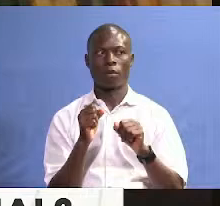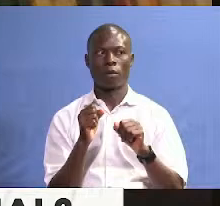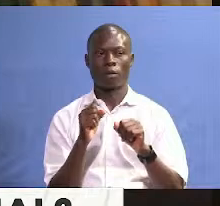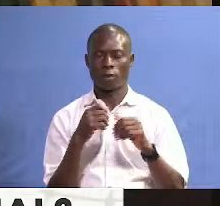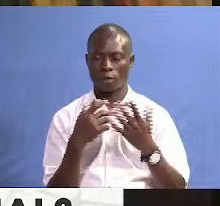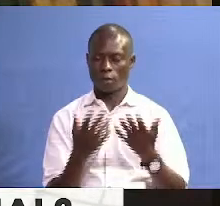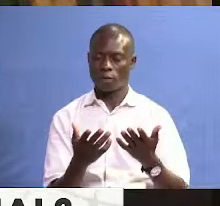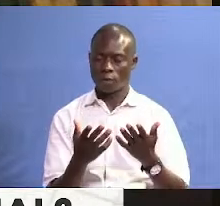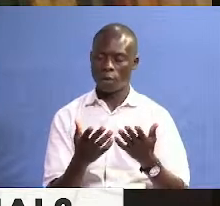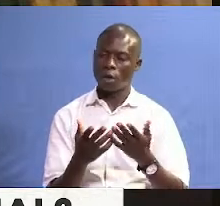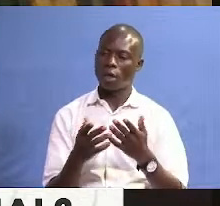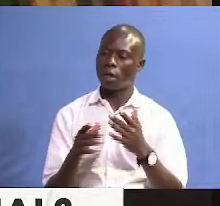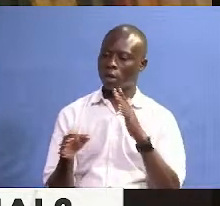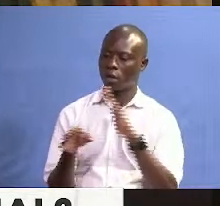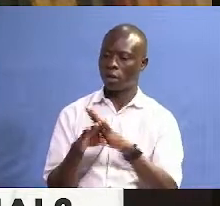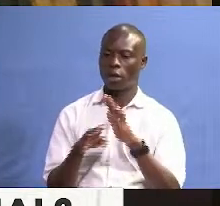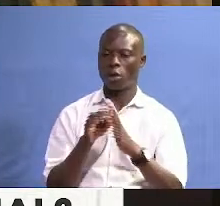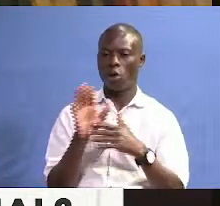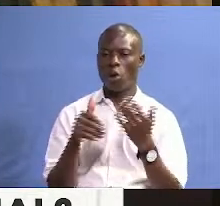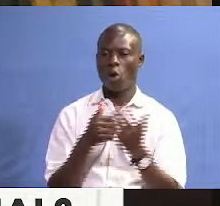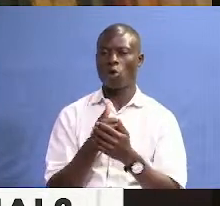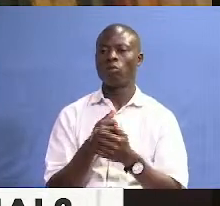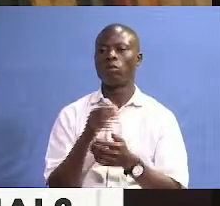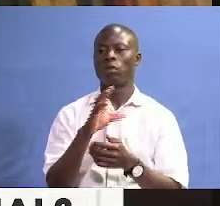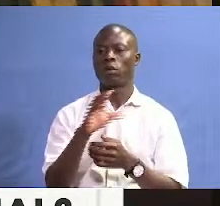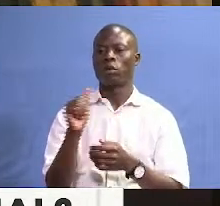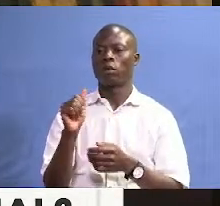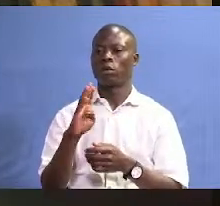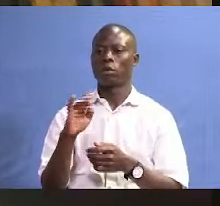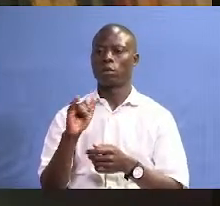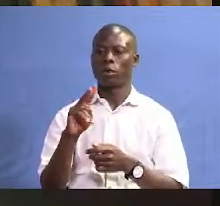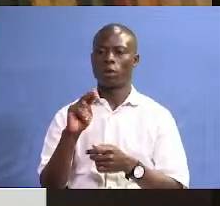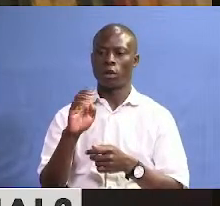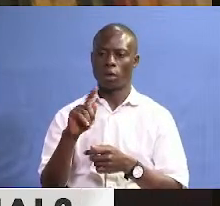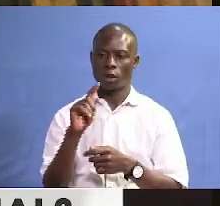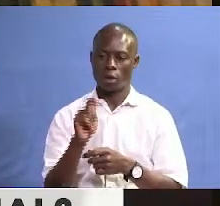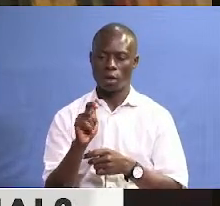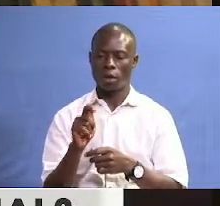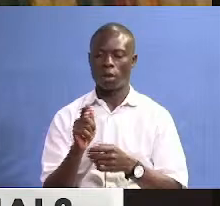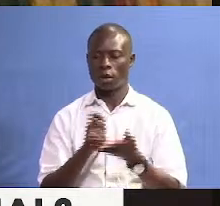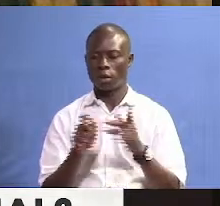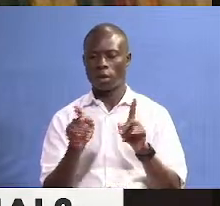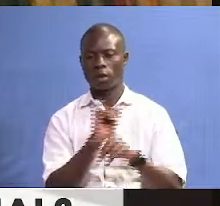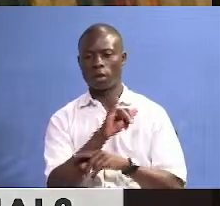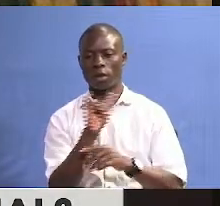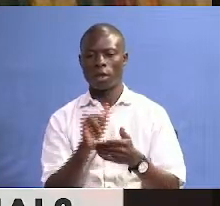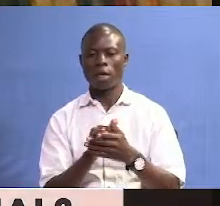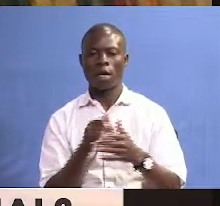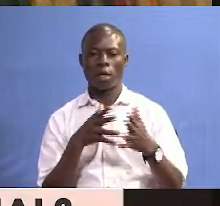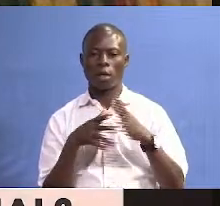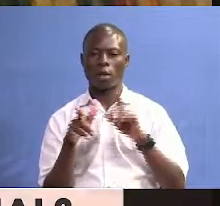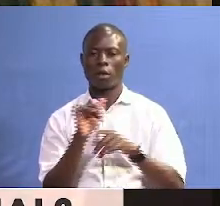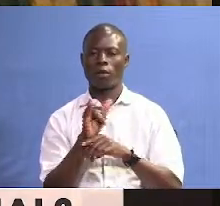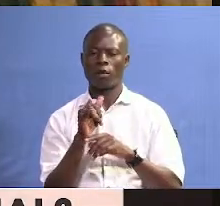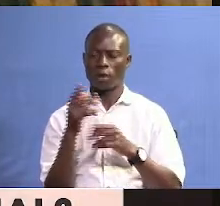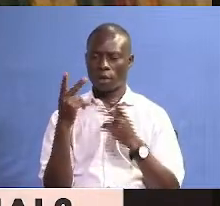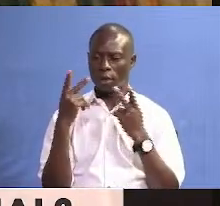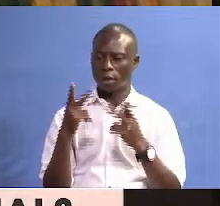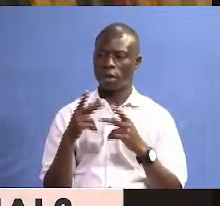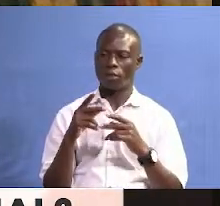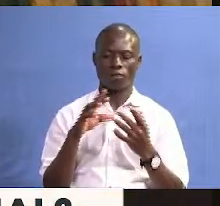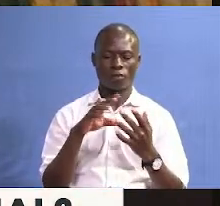dismiss his cabinet, and now it is upon him to start the process again of finding new